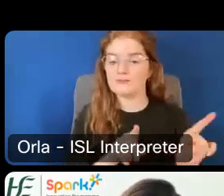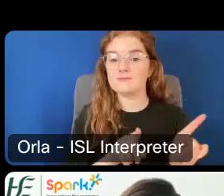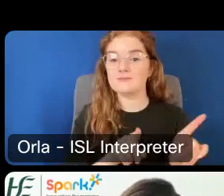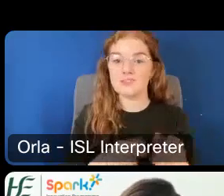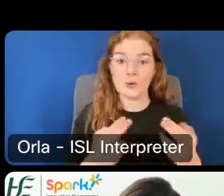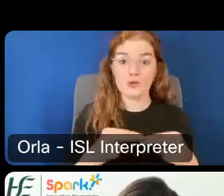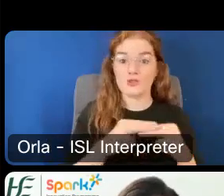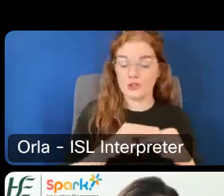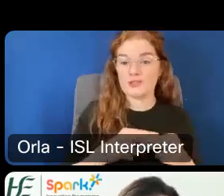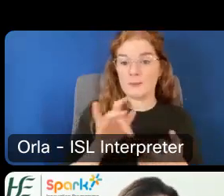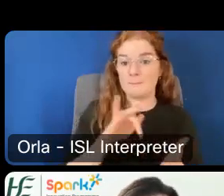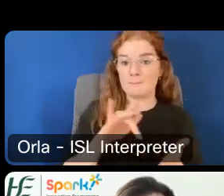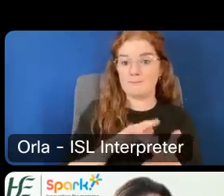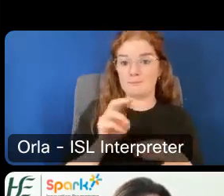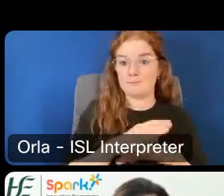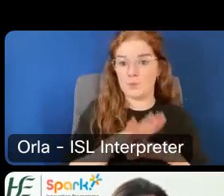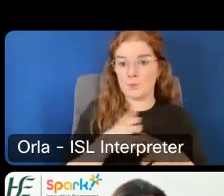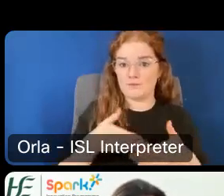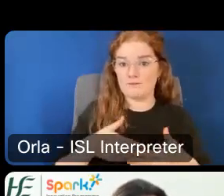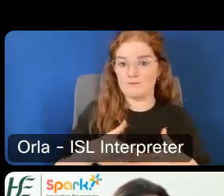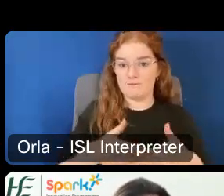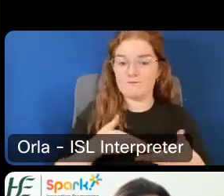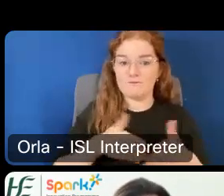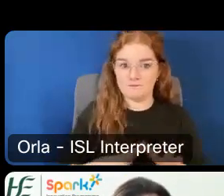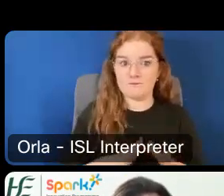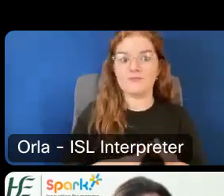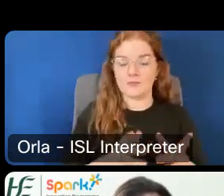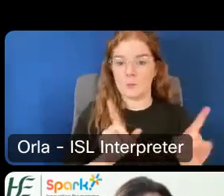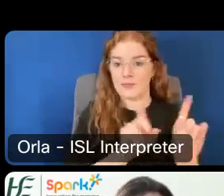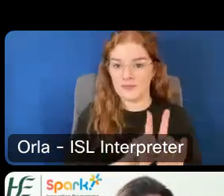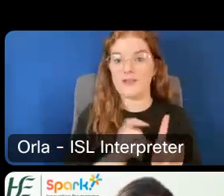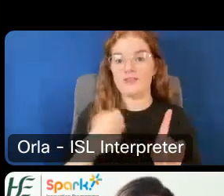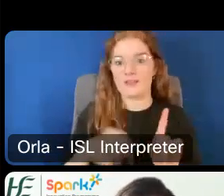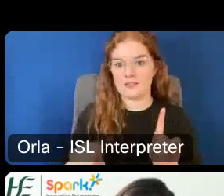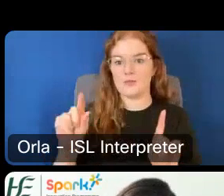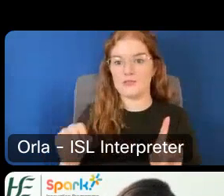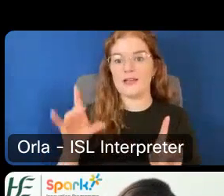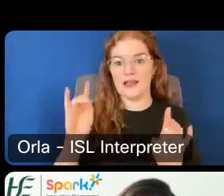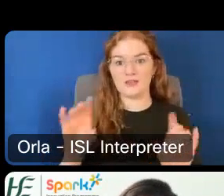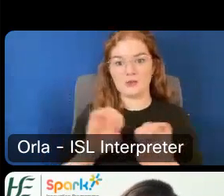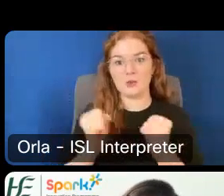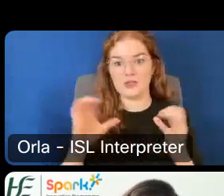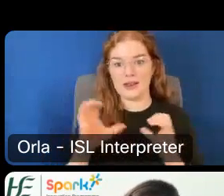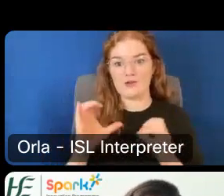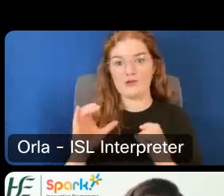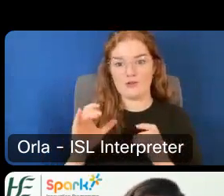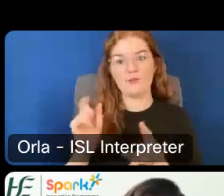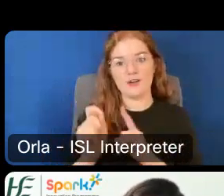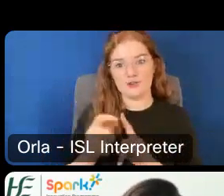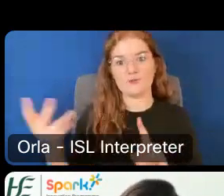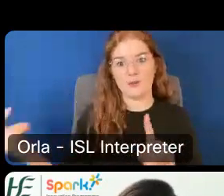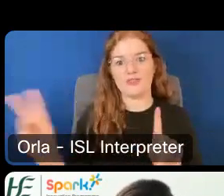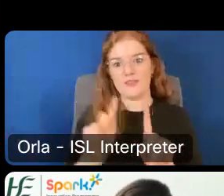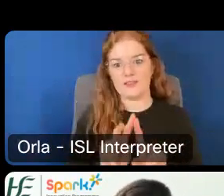Midwifery Fellow at that point. And in 2020, the health and social care professions came on board also, with a representation